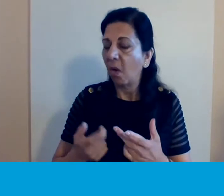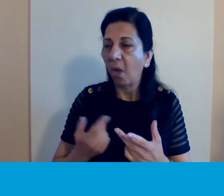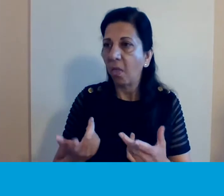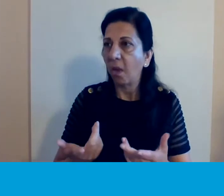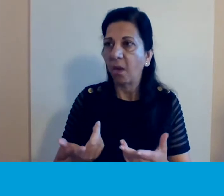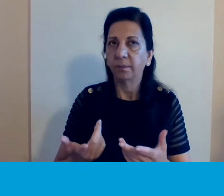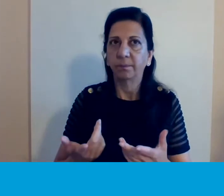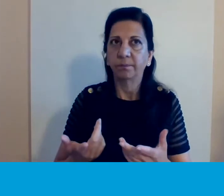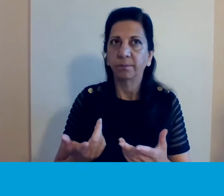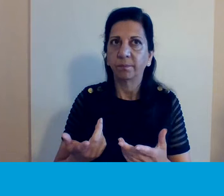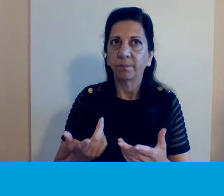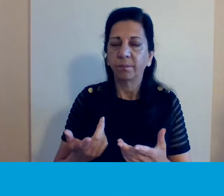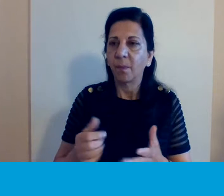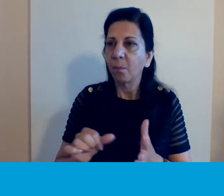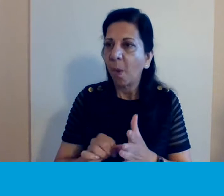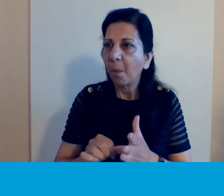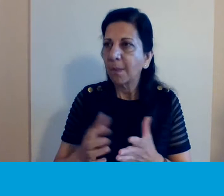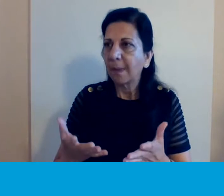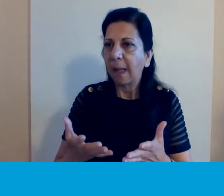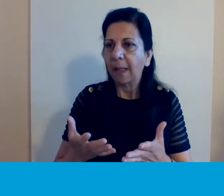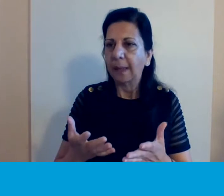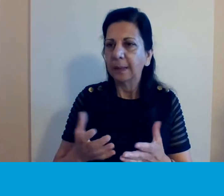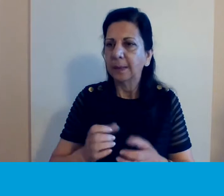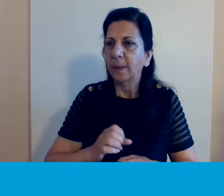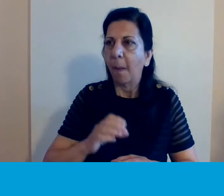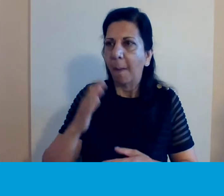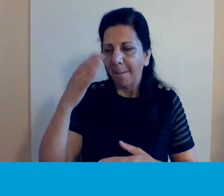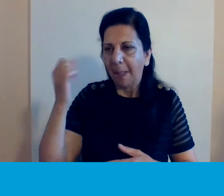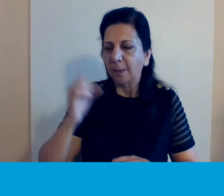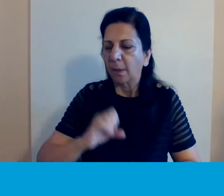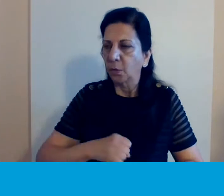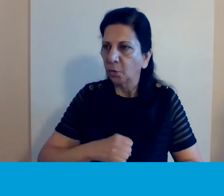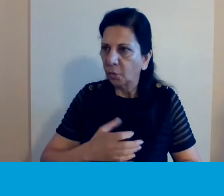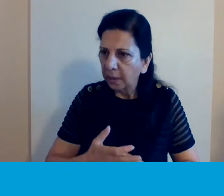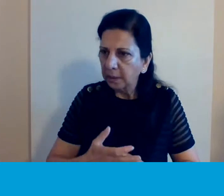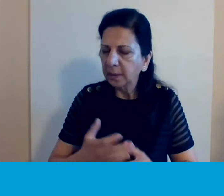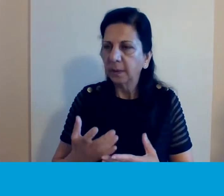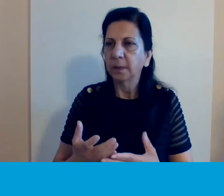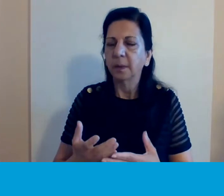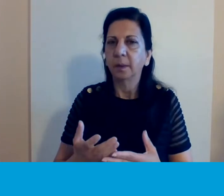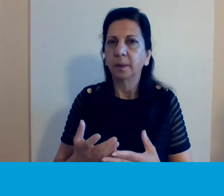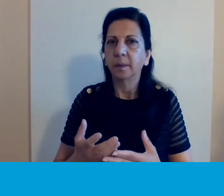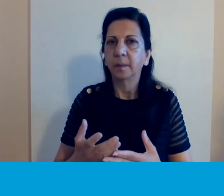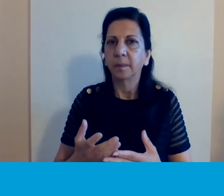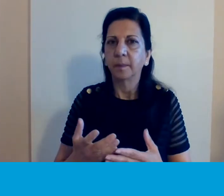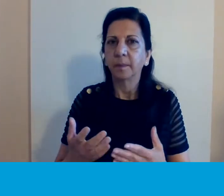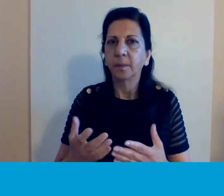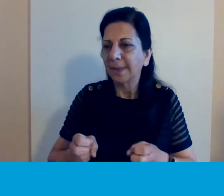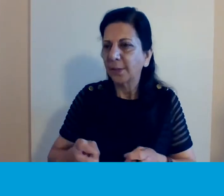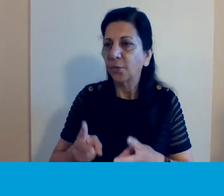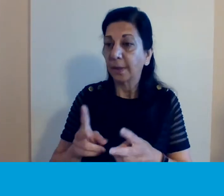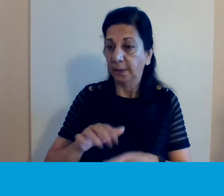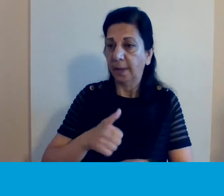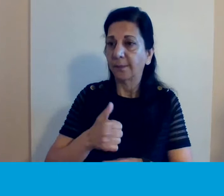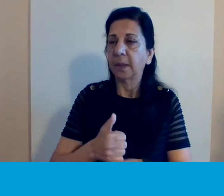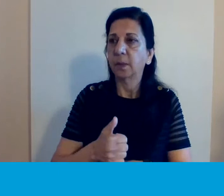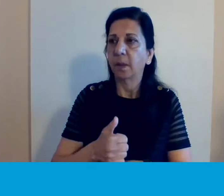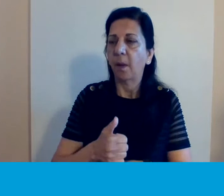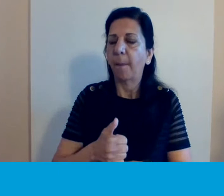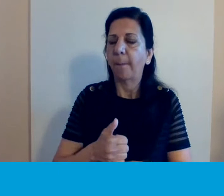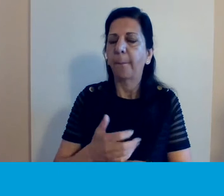stress and mental health. So that is being addressed through a national risk stratification tool, which we